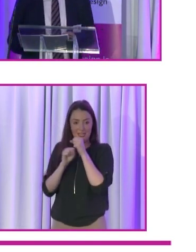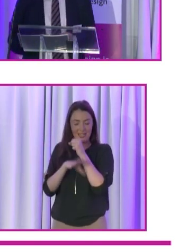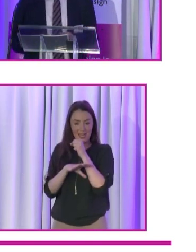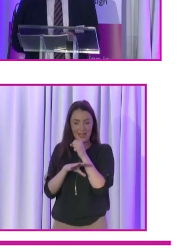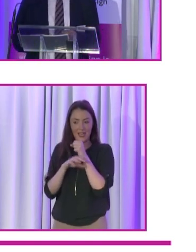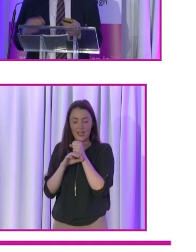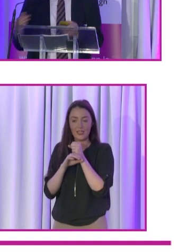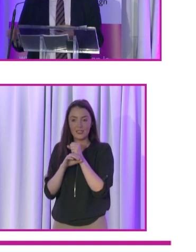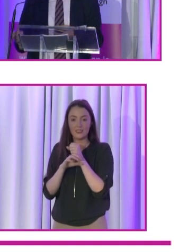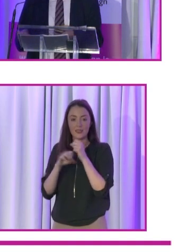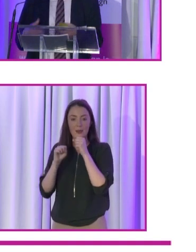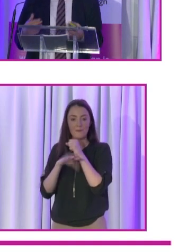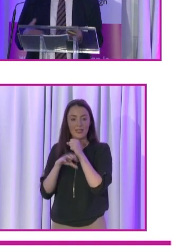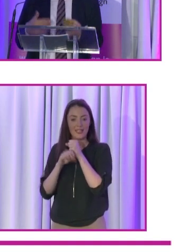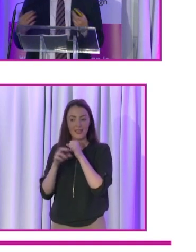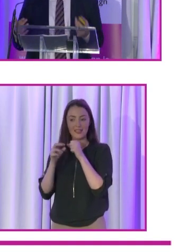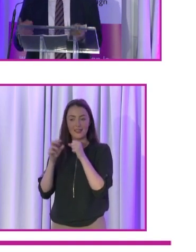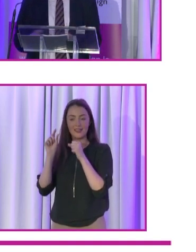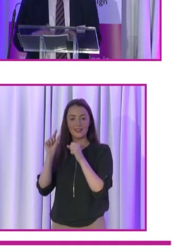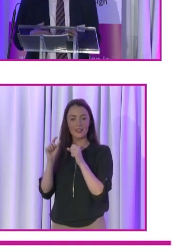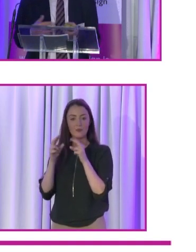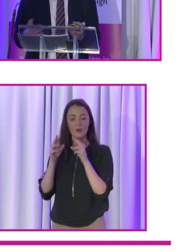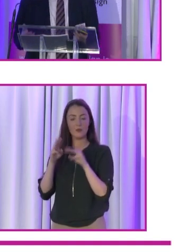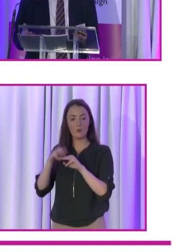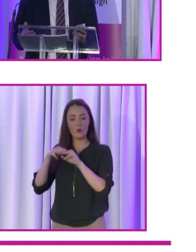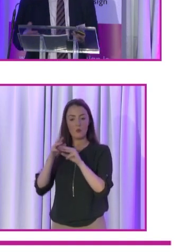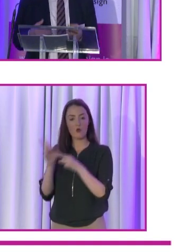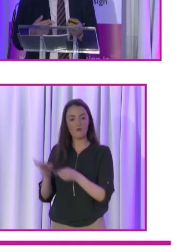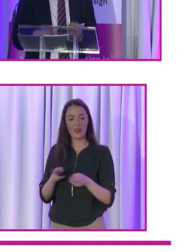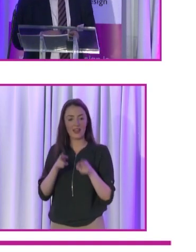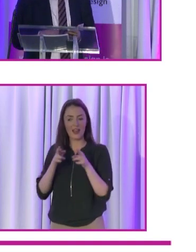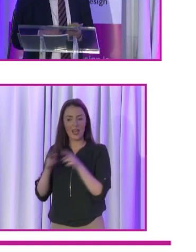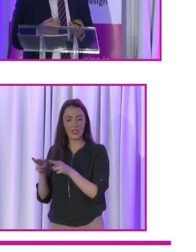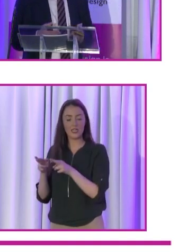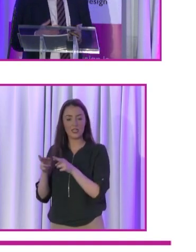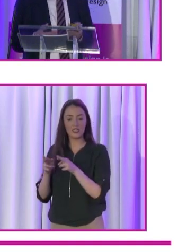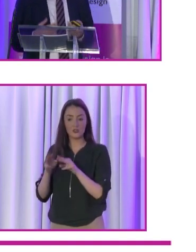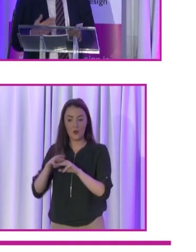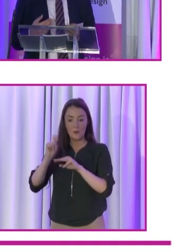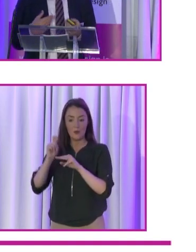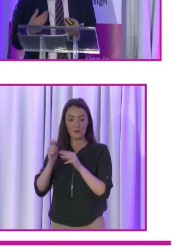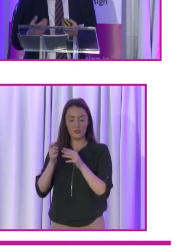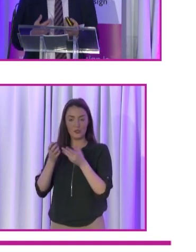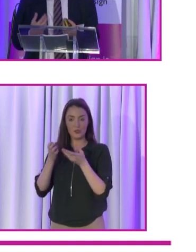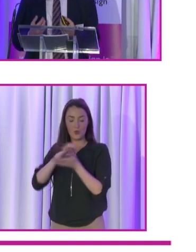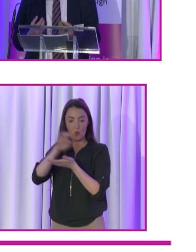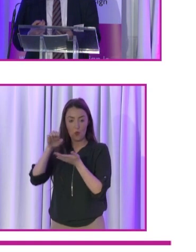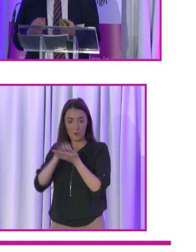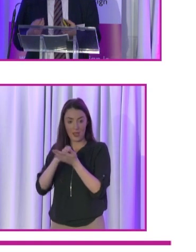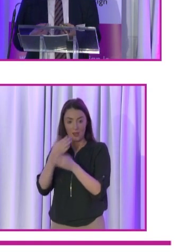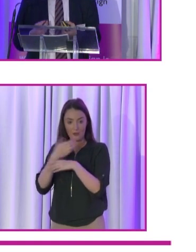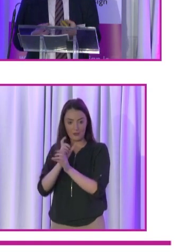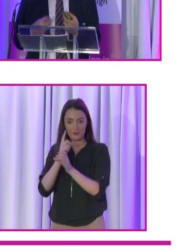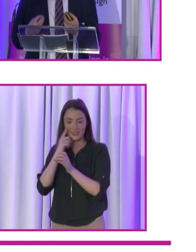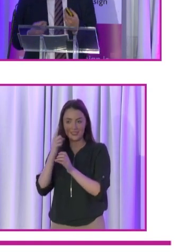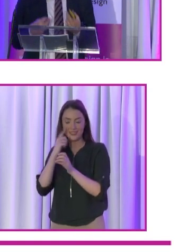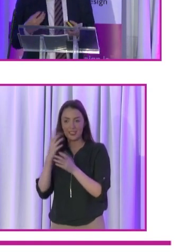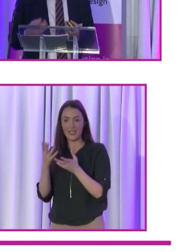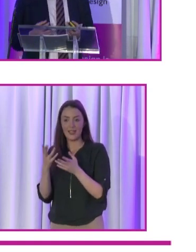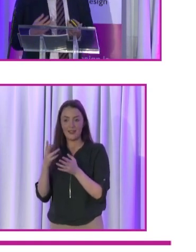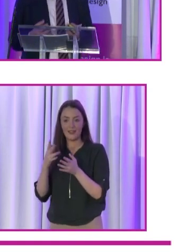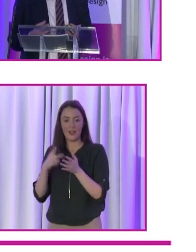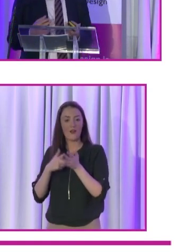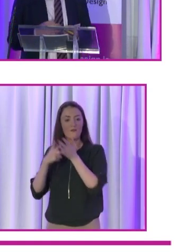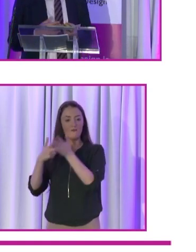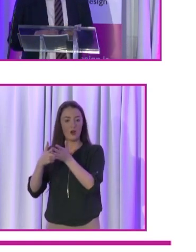more regulated than political parties. That in most European countries we see that there is a voluntary